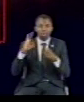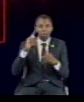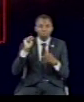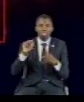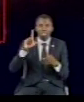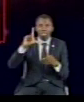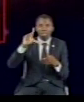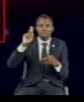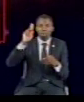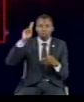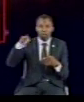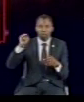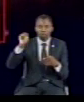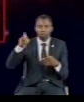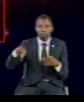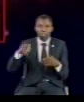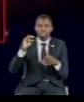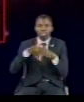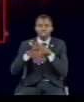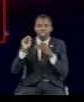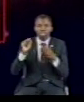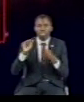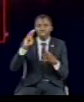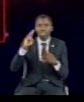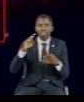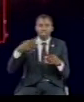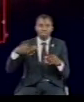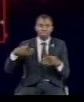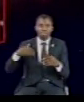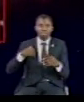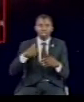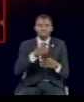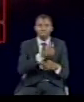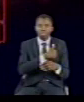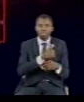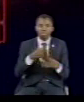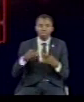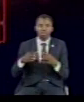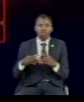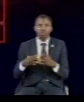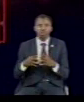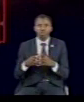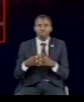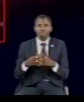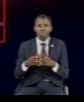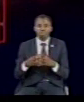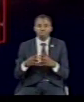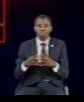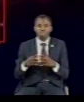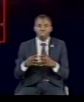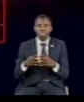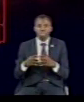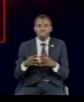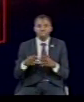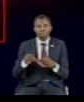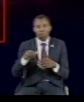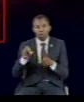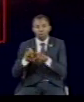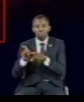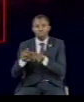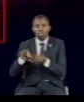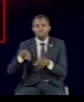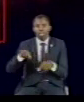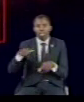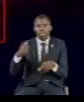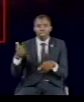Lord. Omalare Oladele also suffered pain in his back for a long